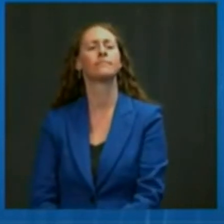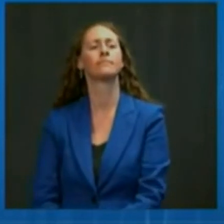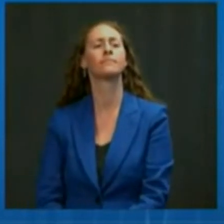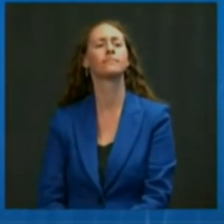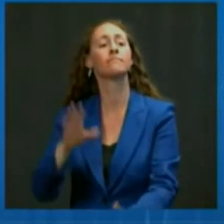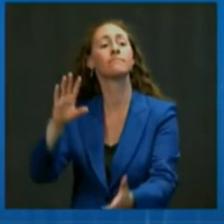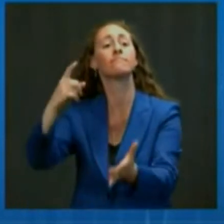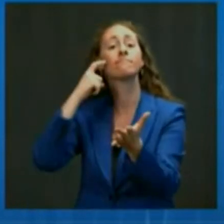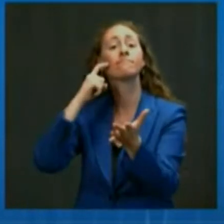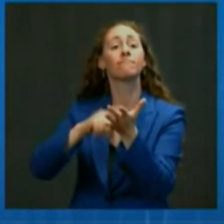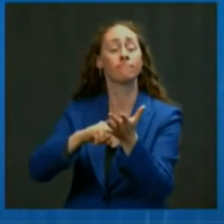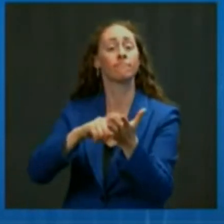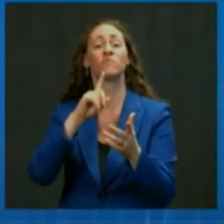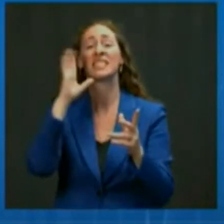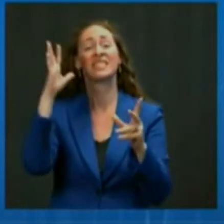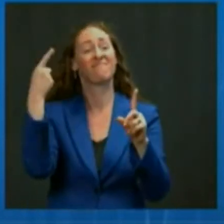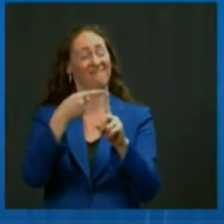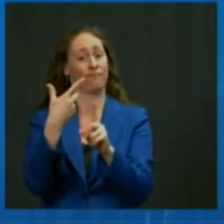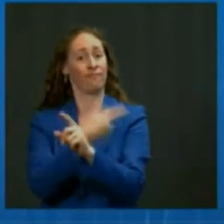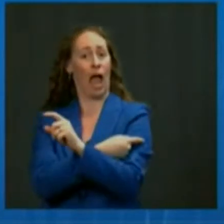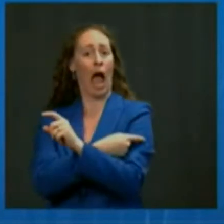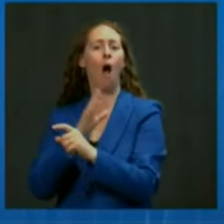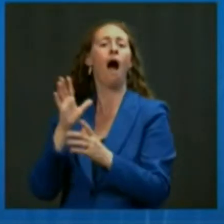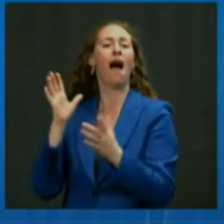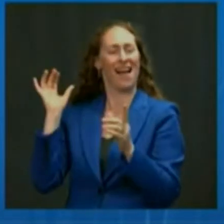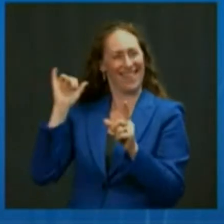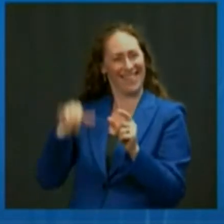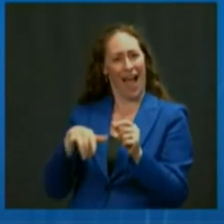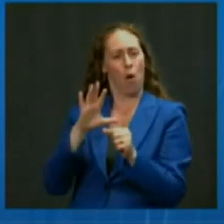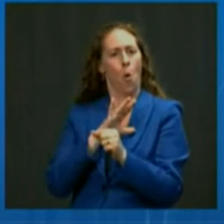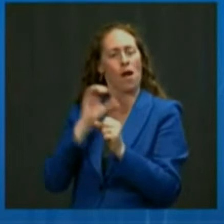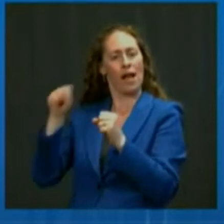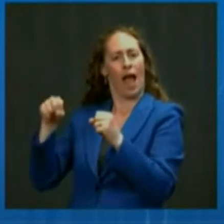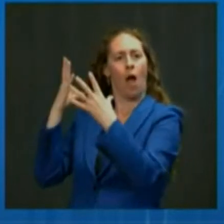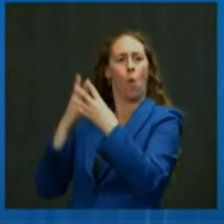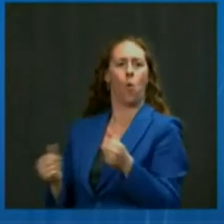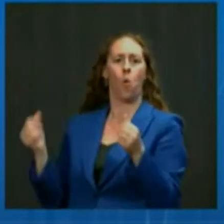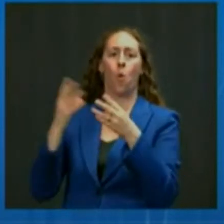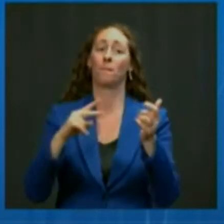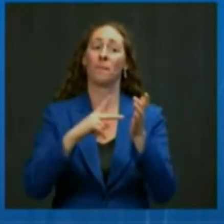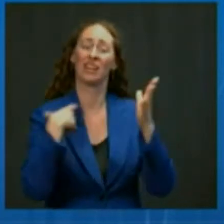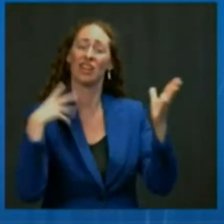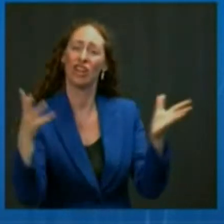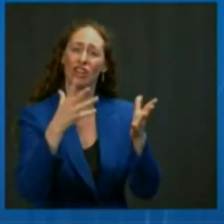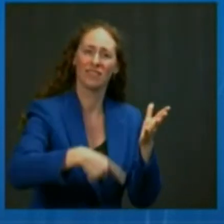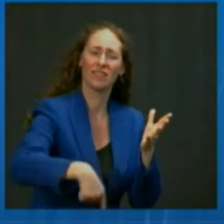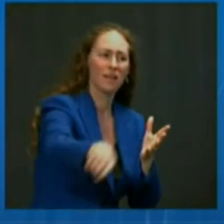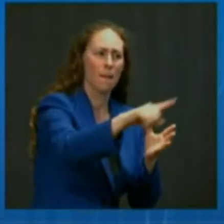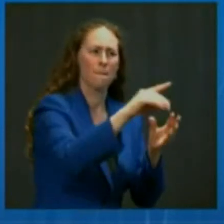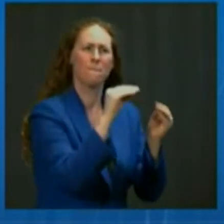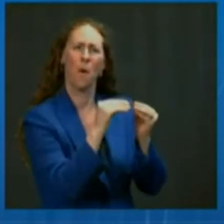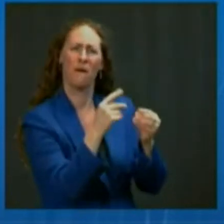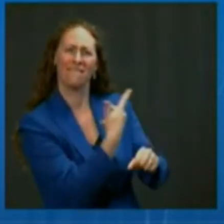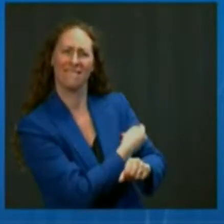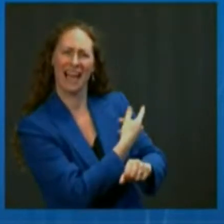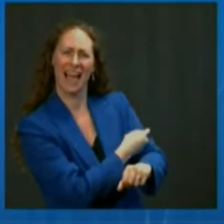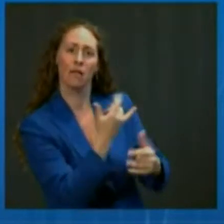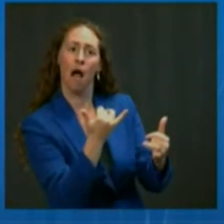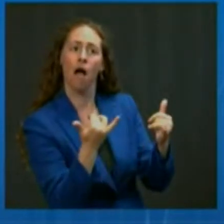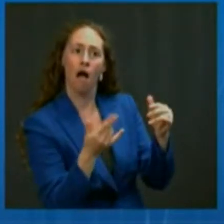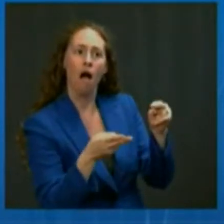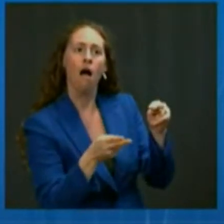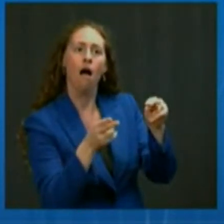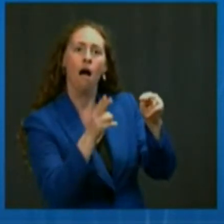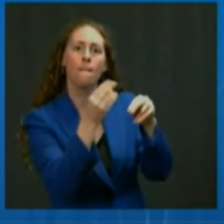thanks to our relentless efforts to get more shots in arms, we are making progress. In the last 2